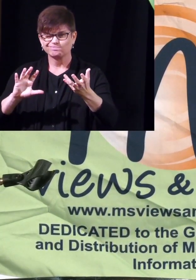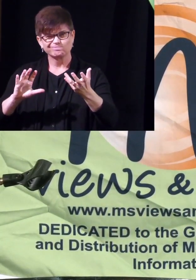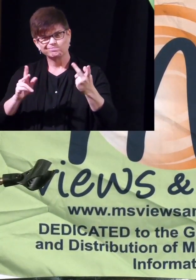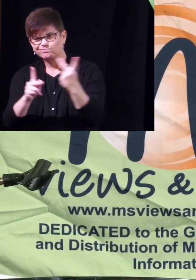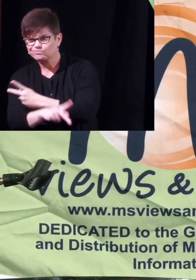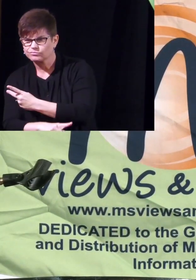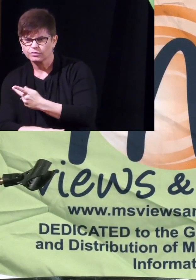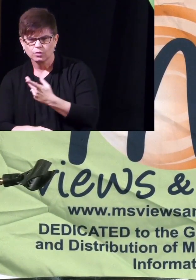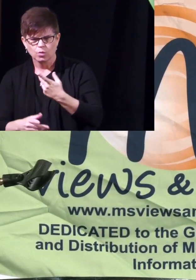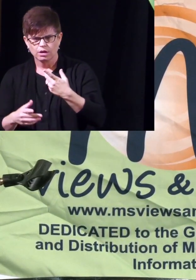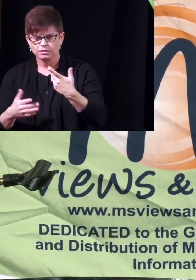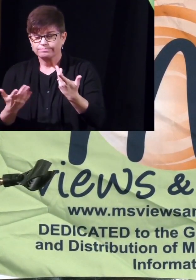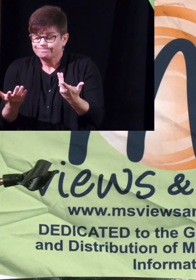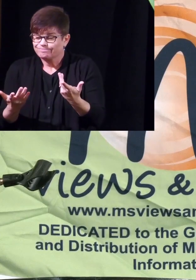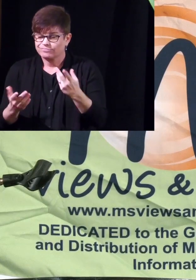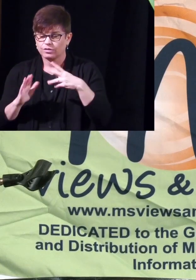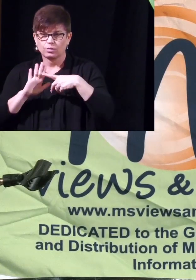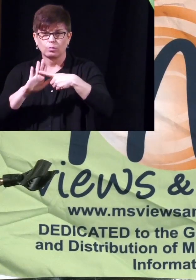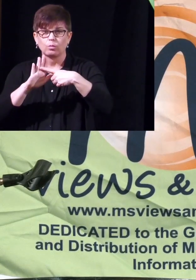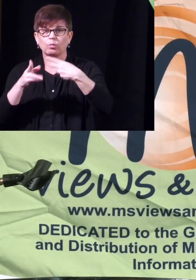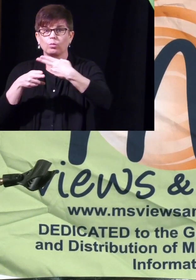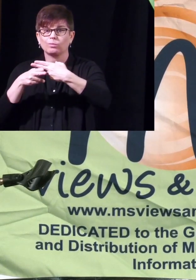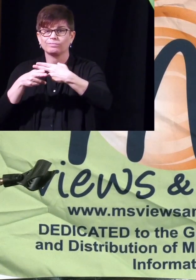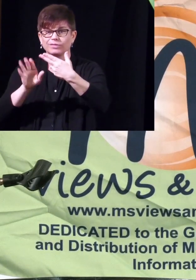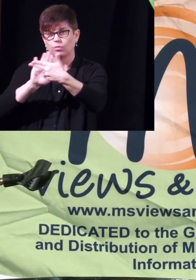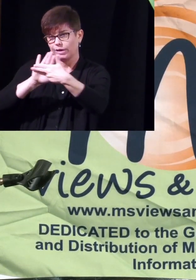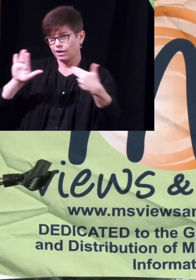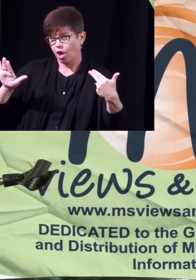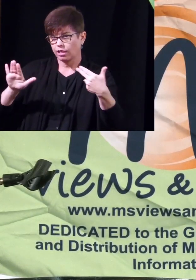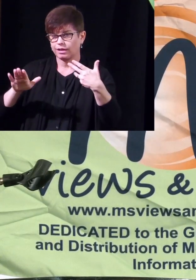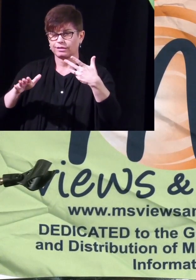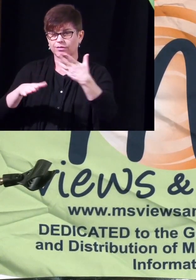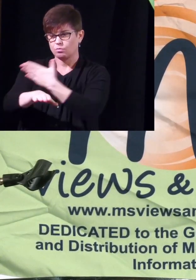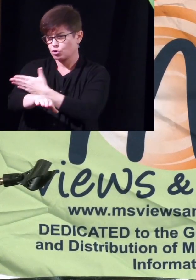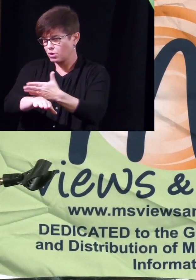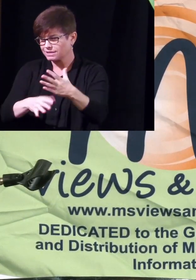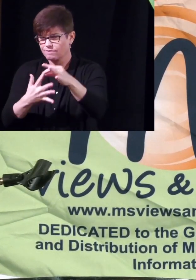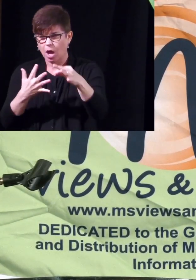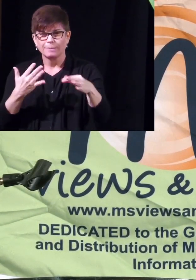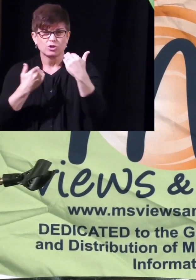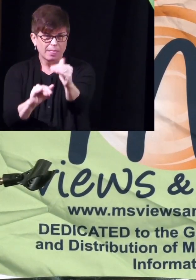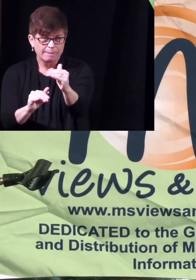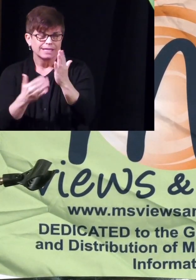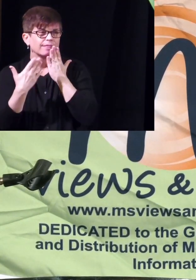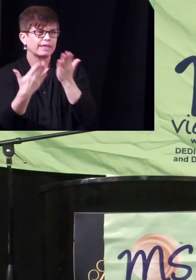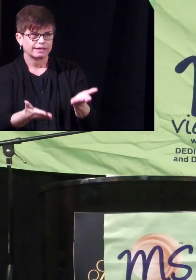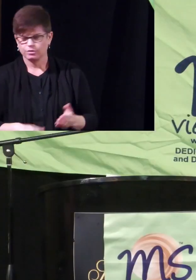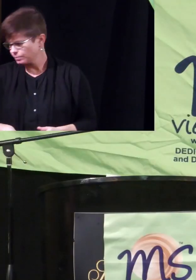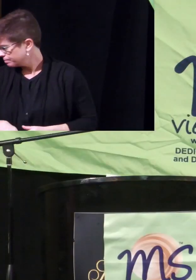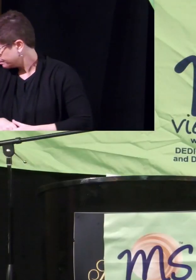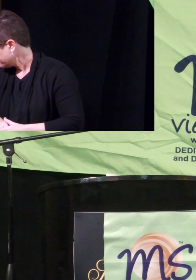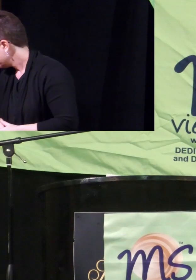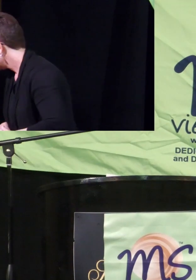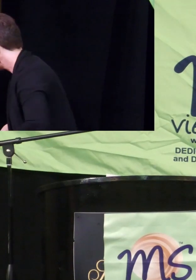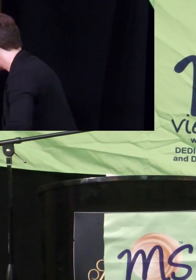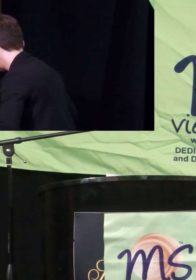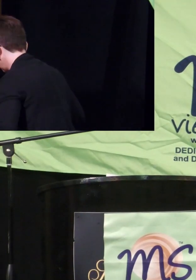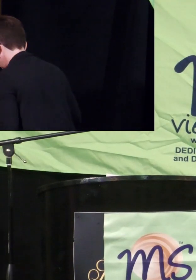called it progressive, our options are very limited. Thank you very much. Question over